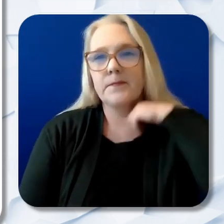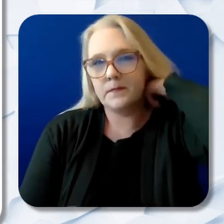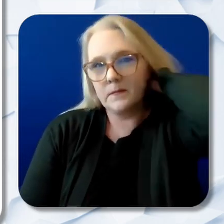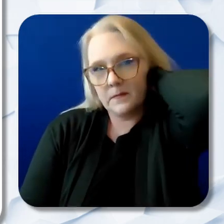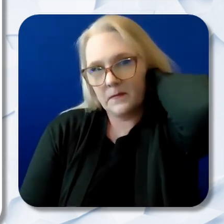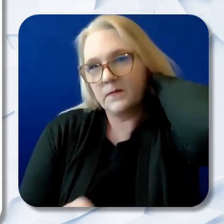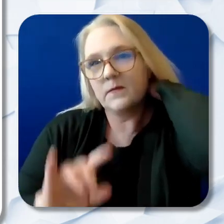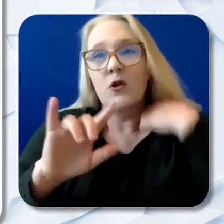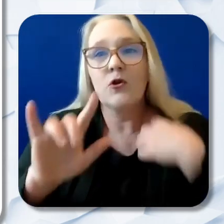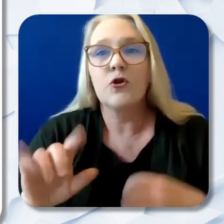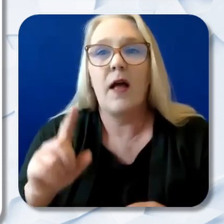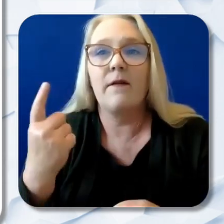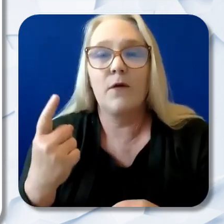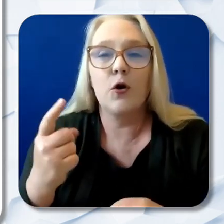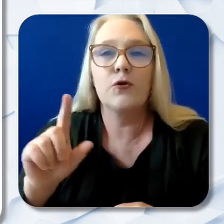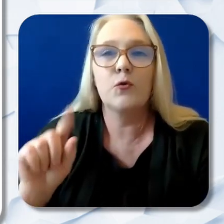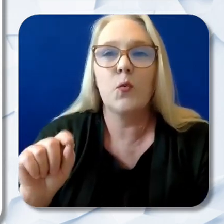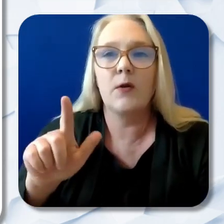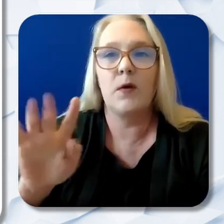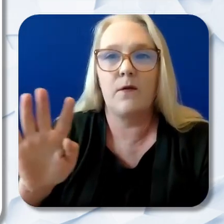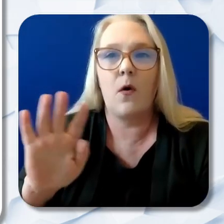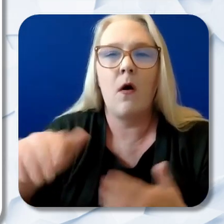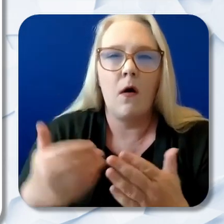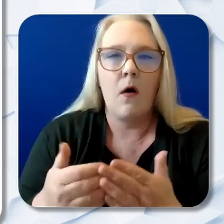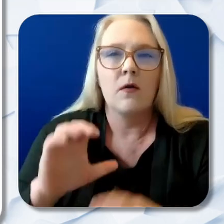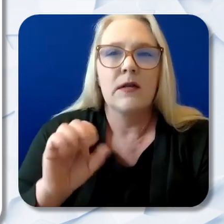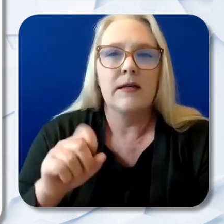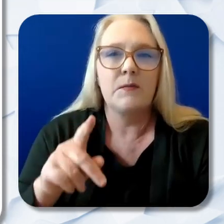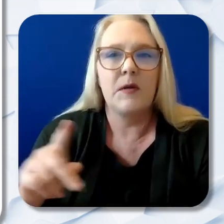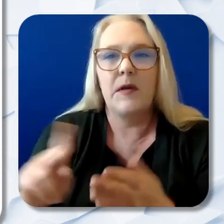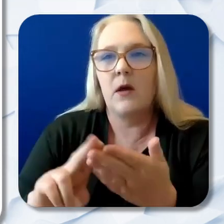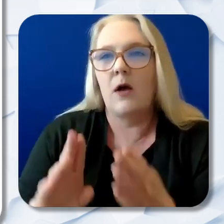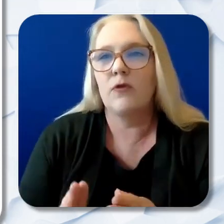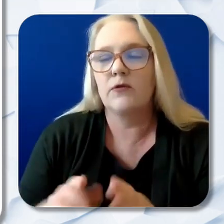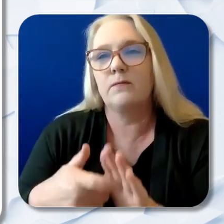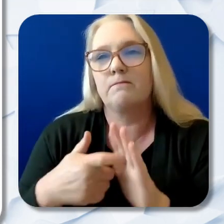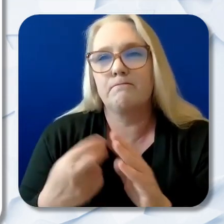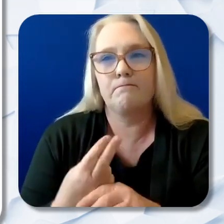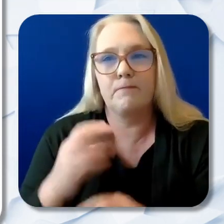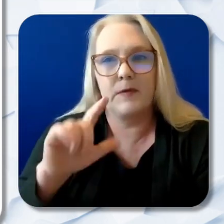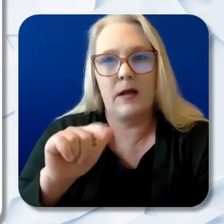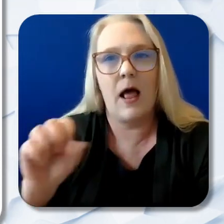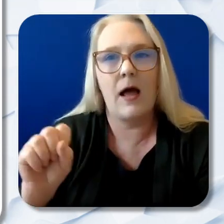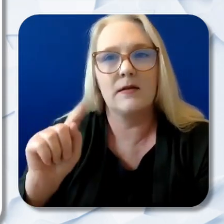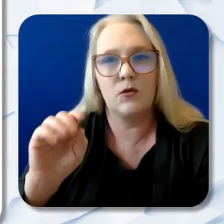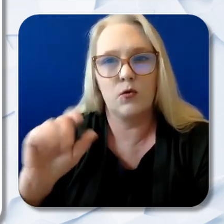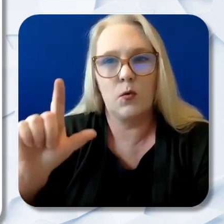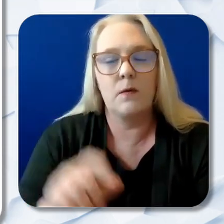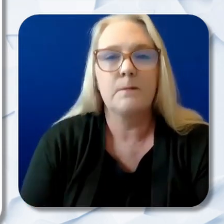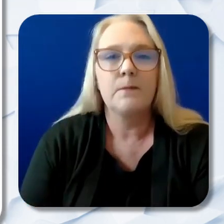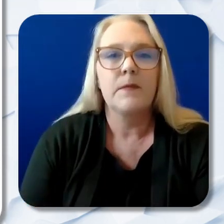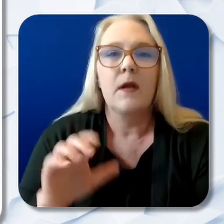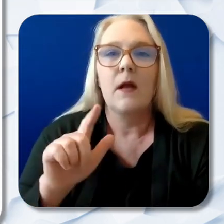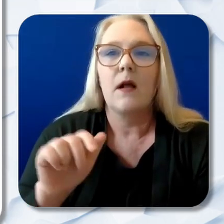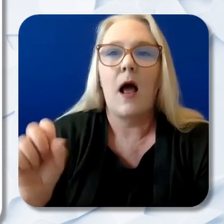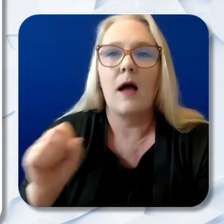As of July 1st, 2024, all CSPP contractors are required to use the CLAS tool. CLAS will be